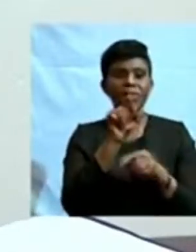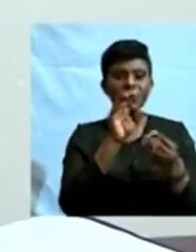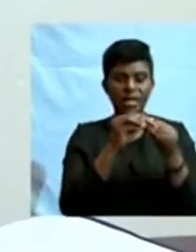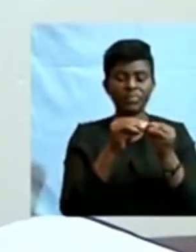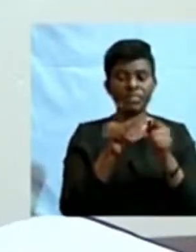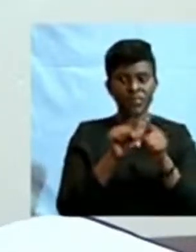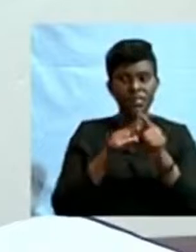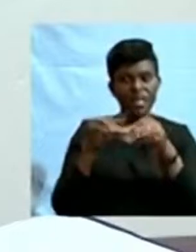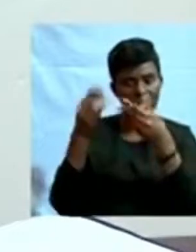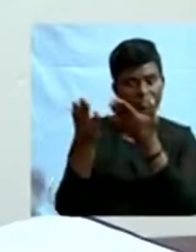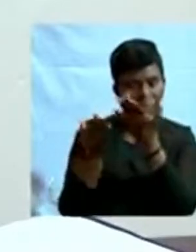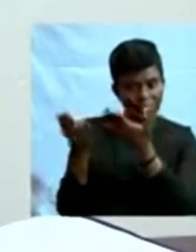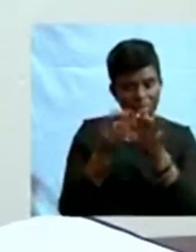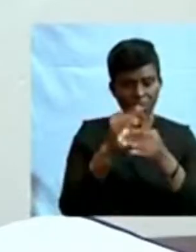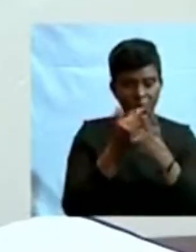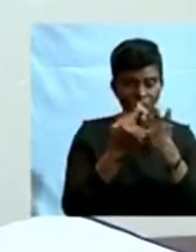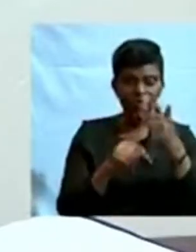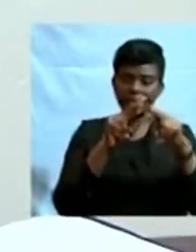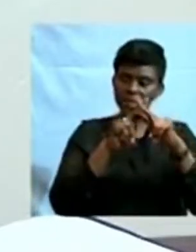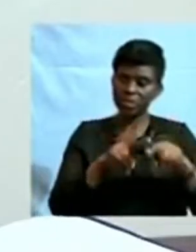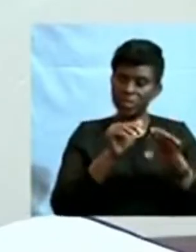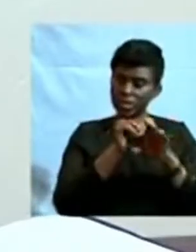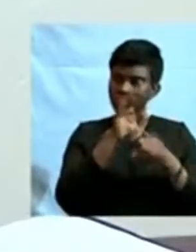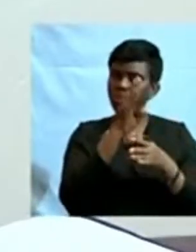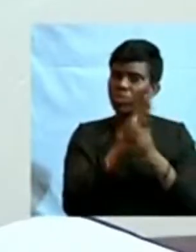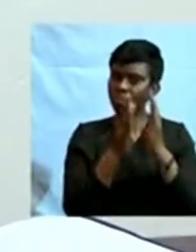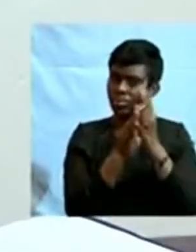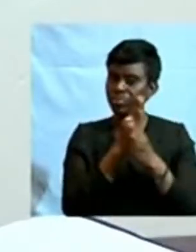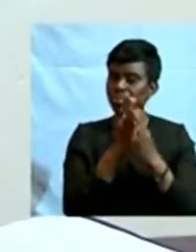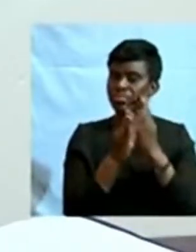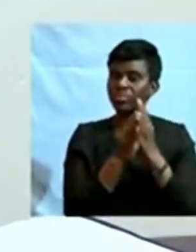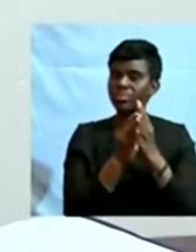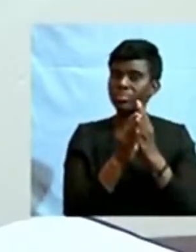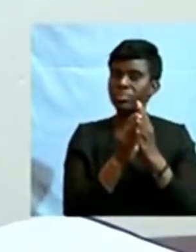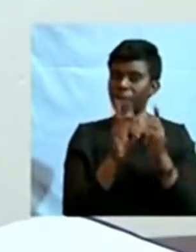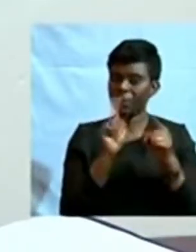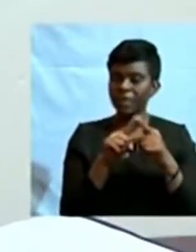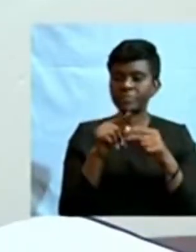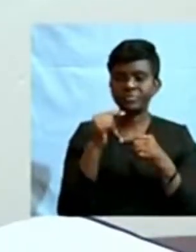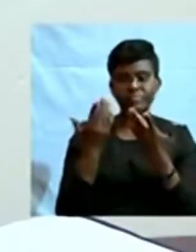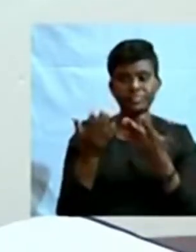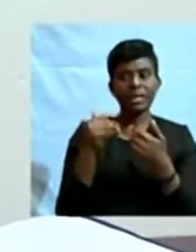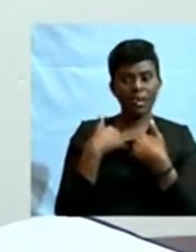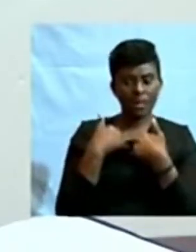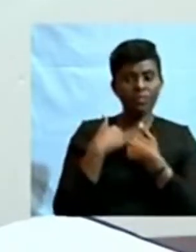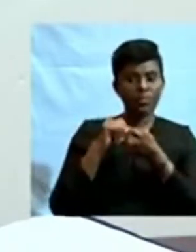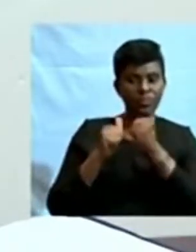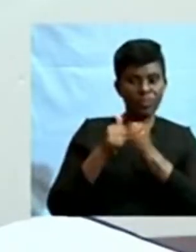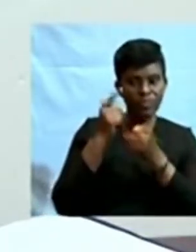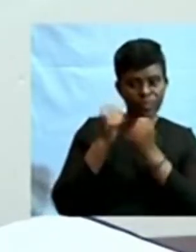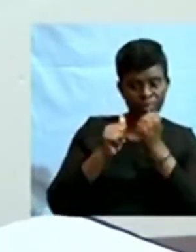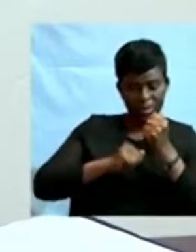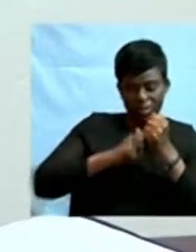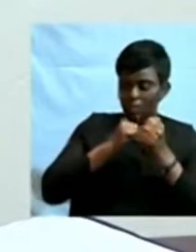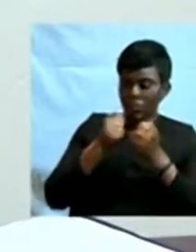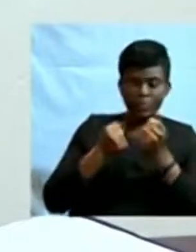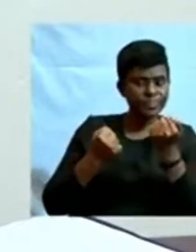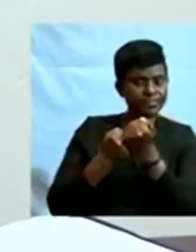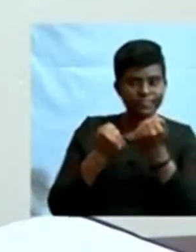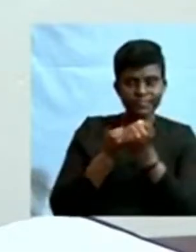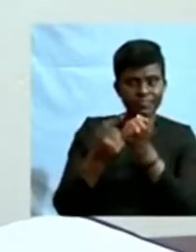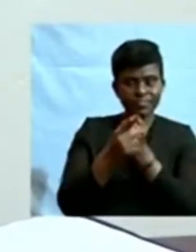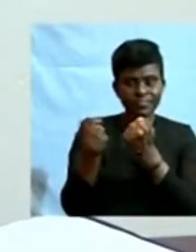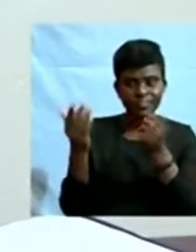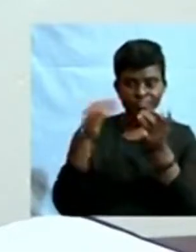provide services. Everybody else sits on their infrastructure. But they are struggling because we are not supporting